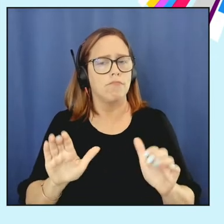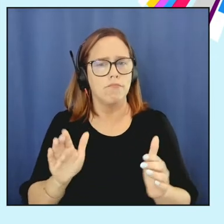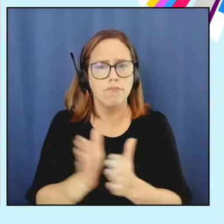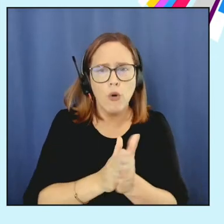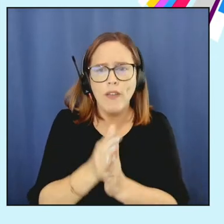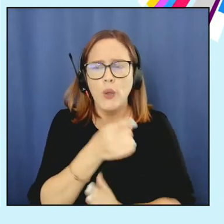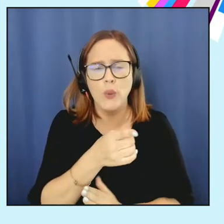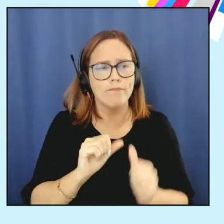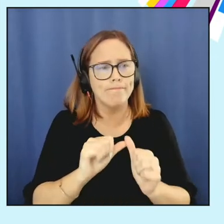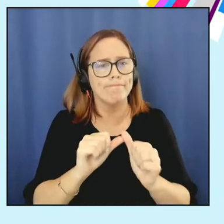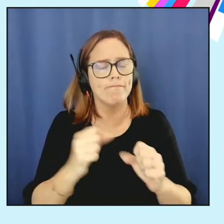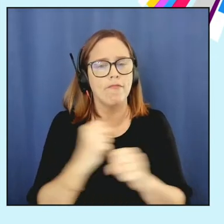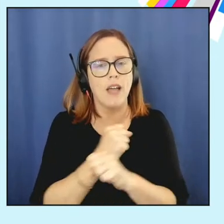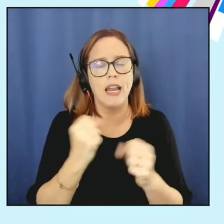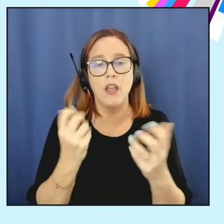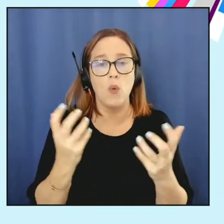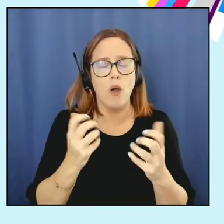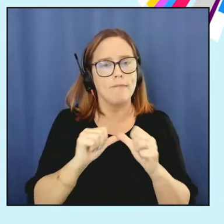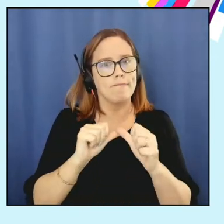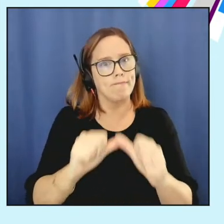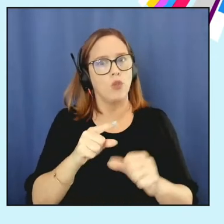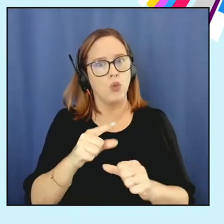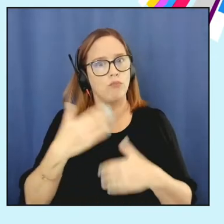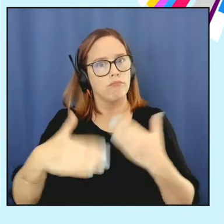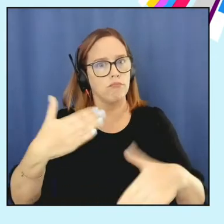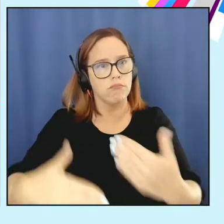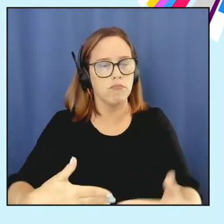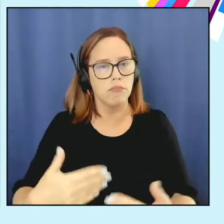going? And what can we do as an organization to help?